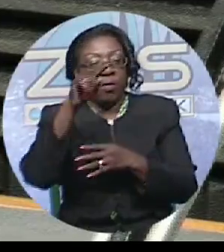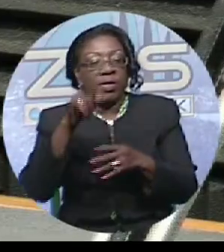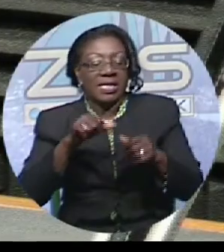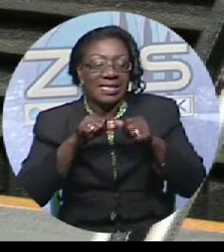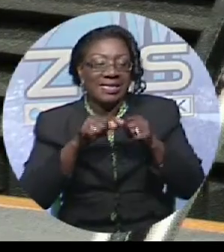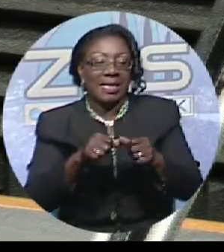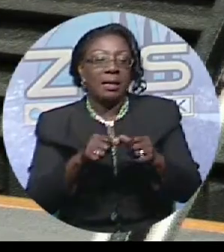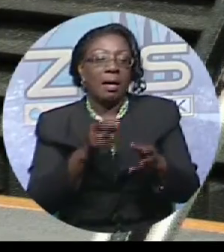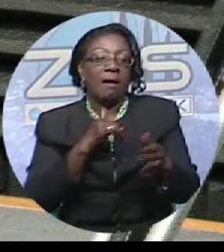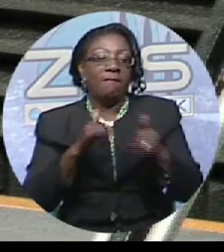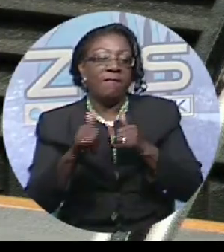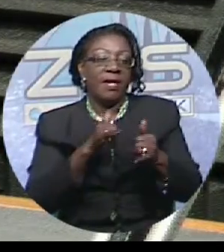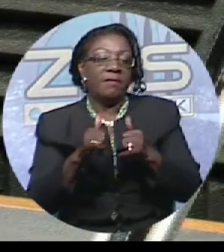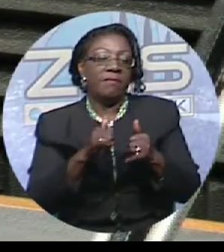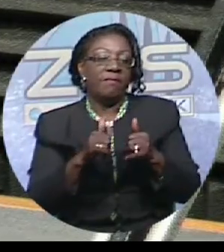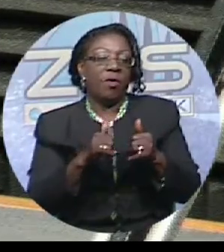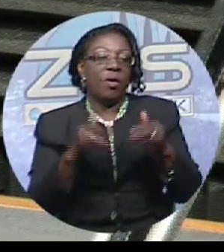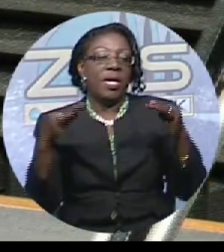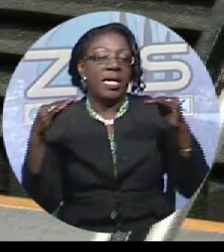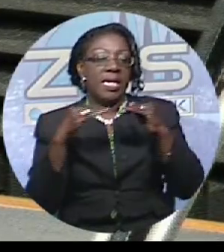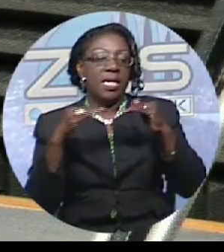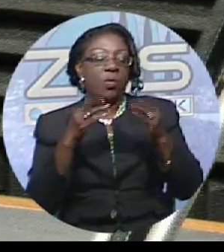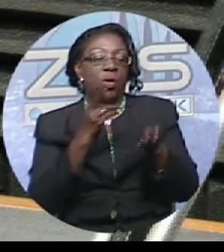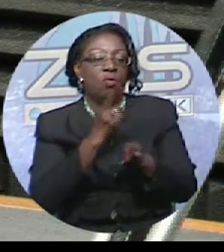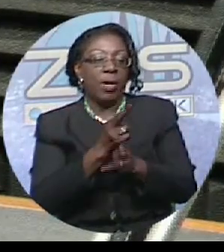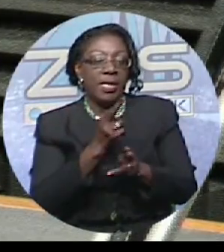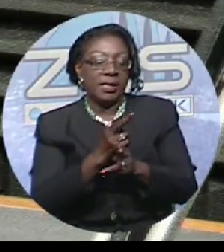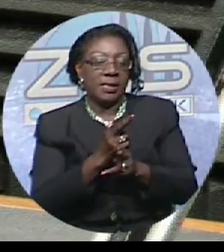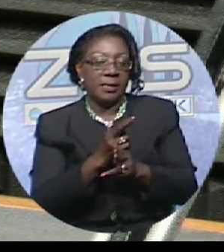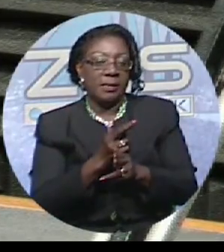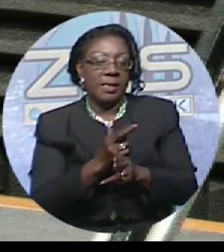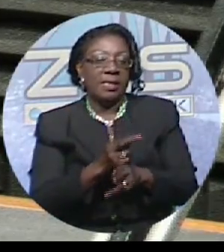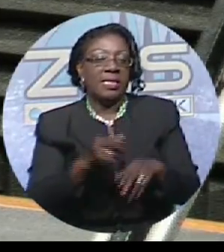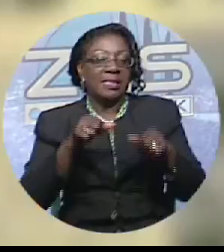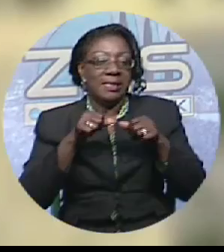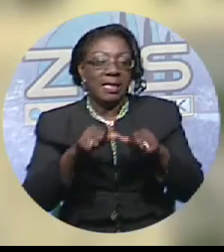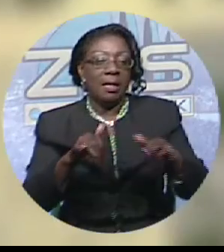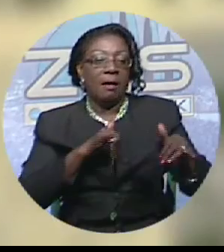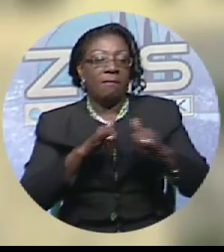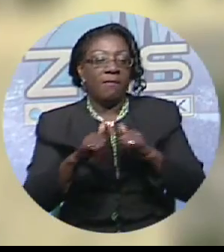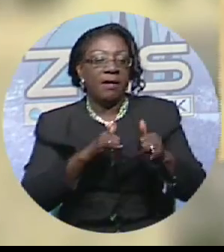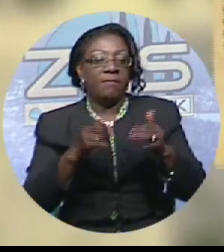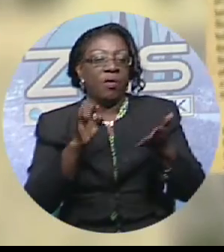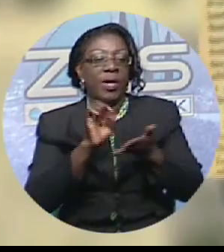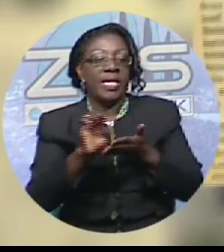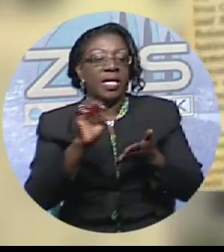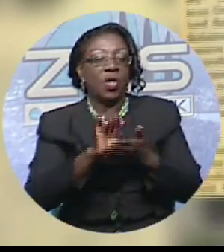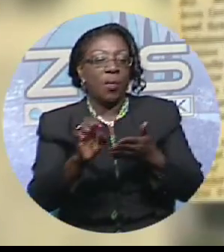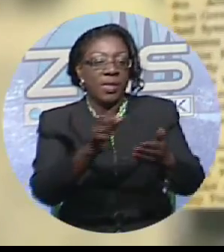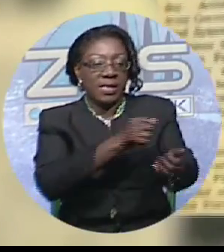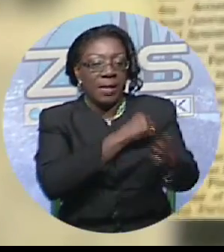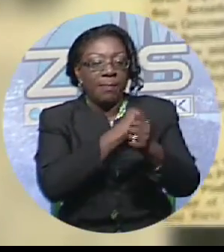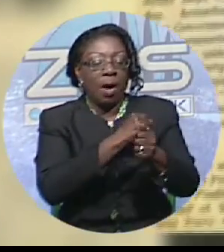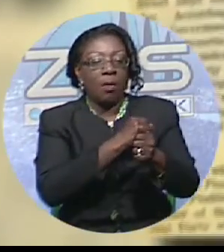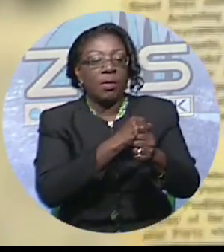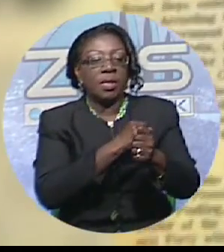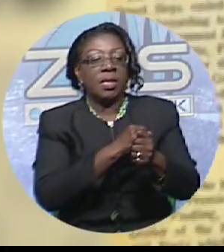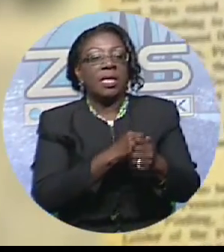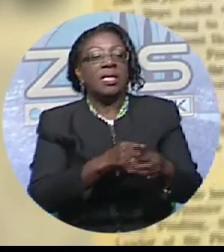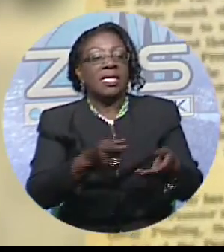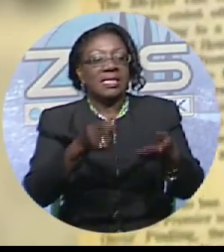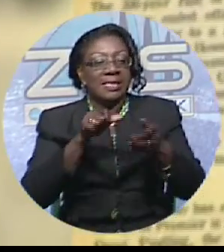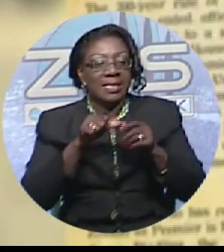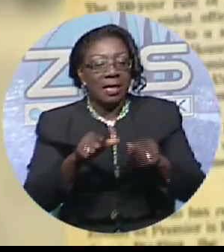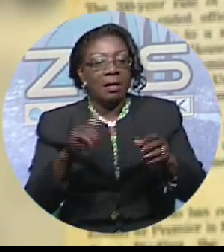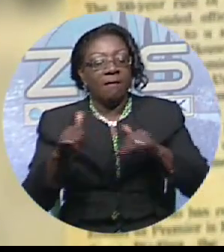for dignity. There's still a fight for equality. There's still a fight for economic empowerment. There's still a fight for constitutional